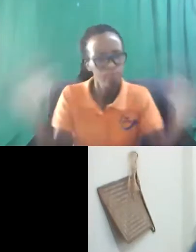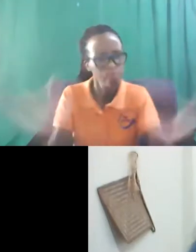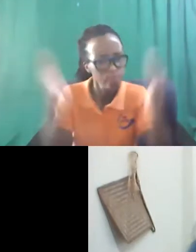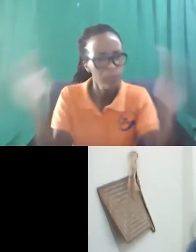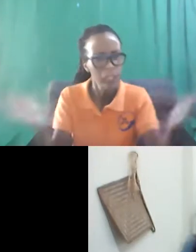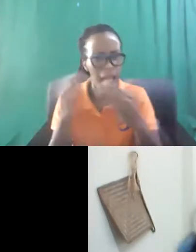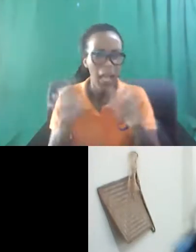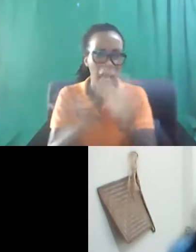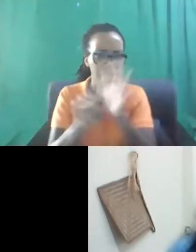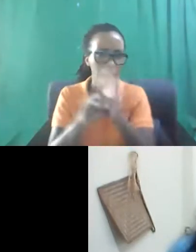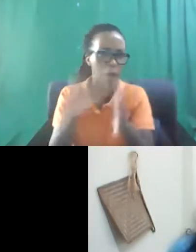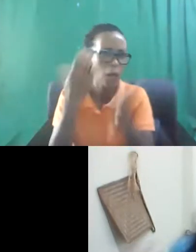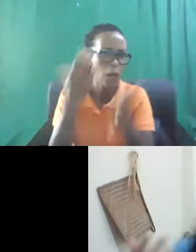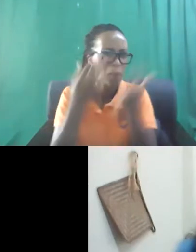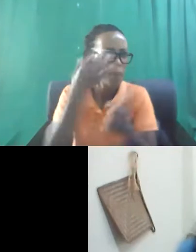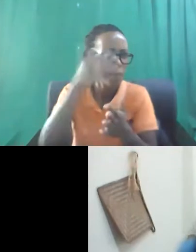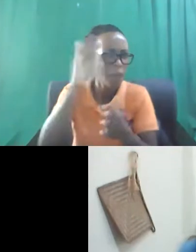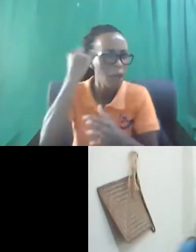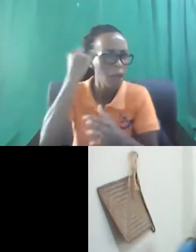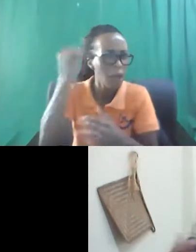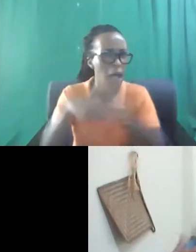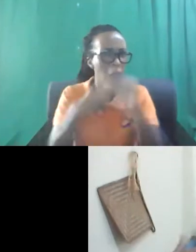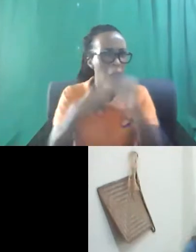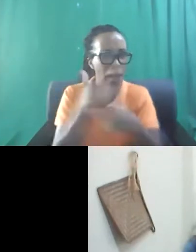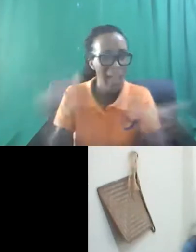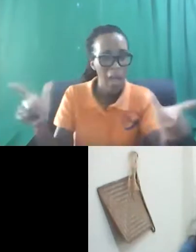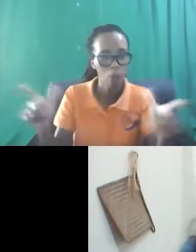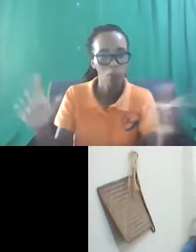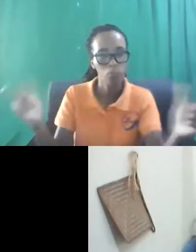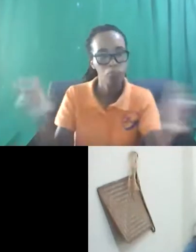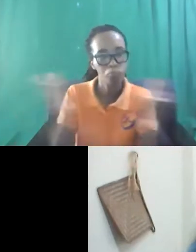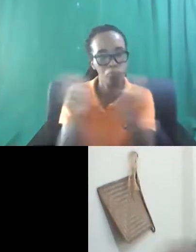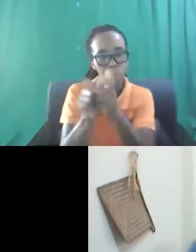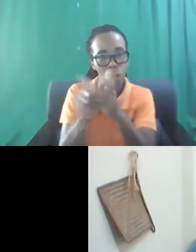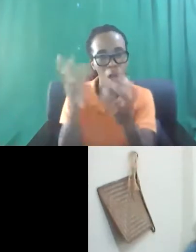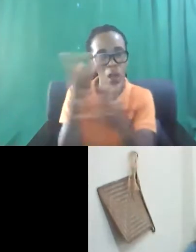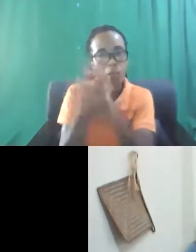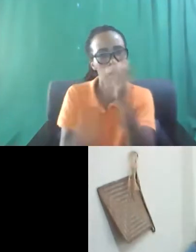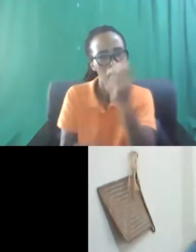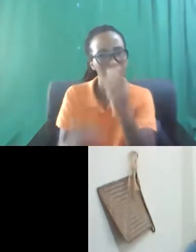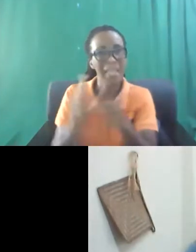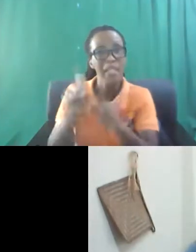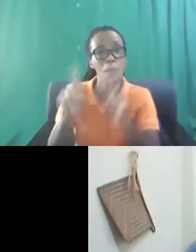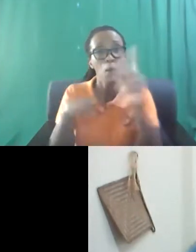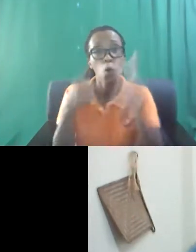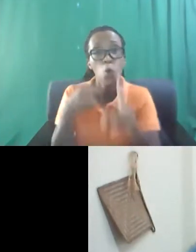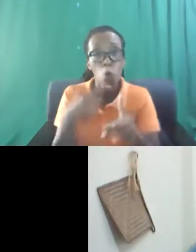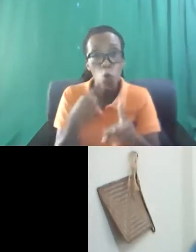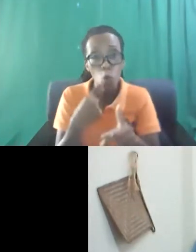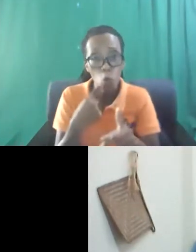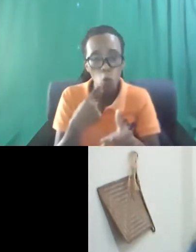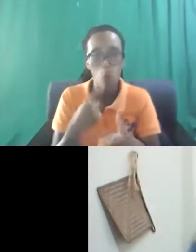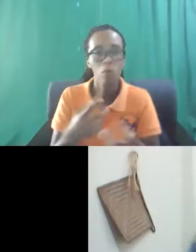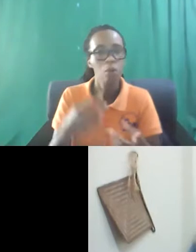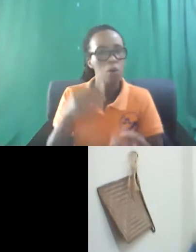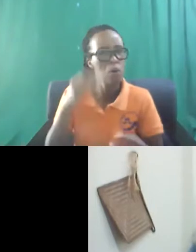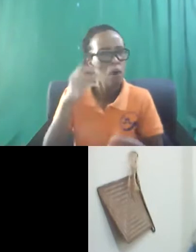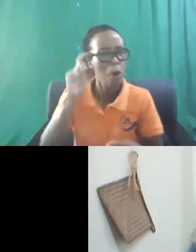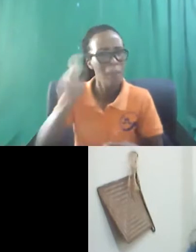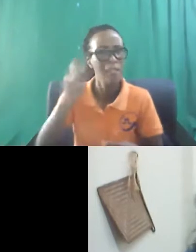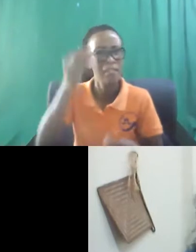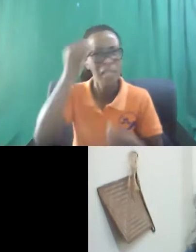have spoken about language endangerment and discrimination. We need people who are speaking up about things like